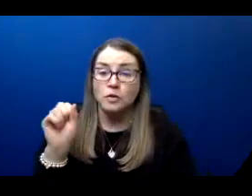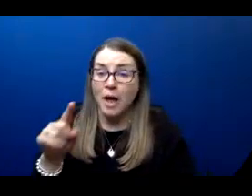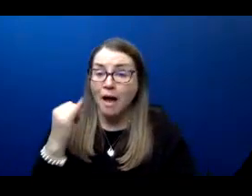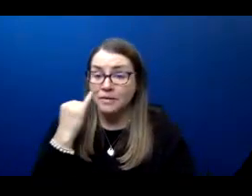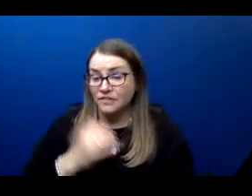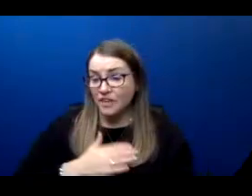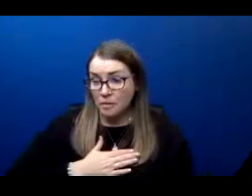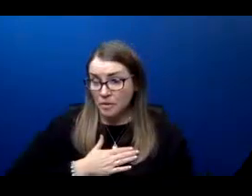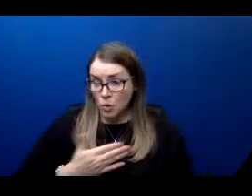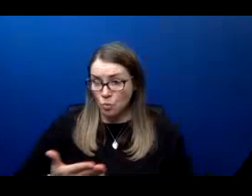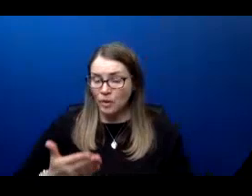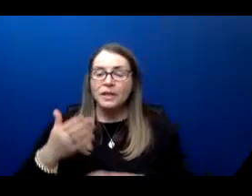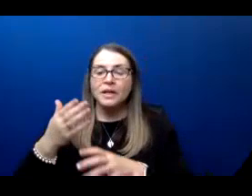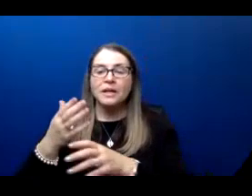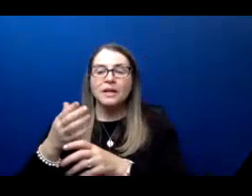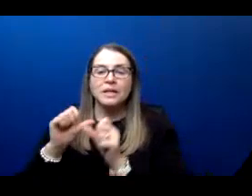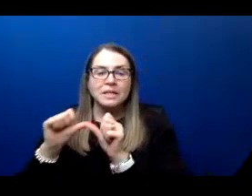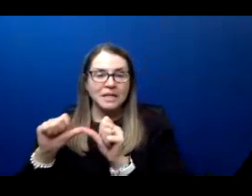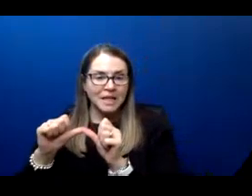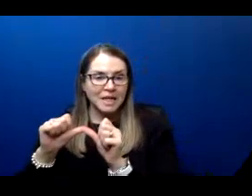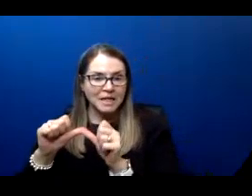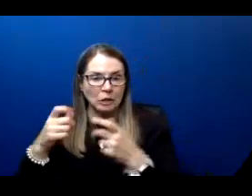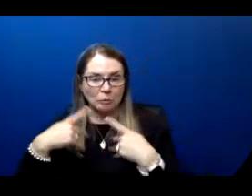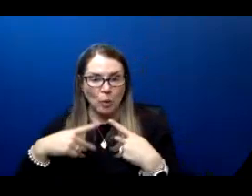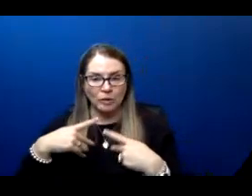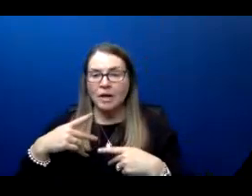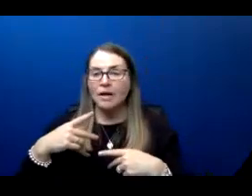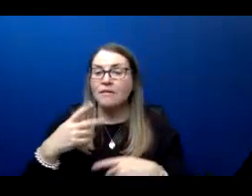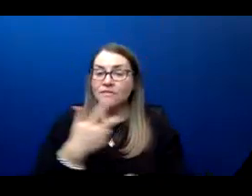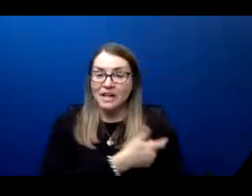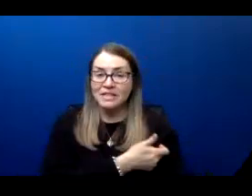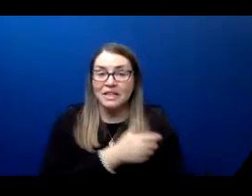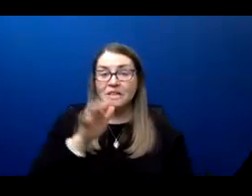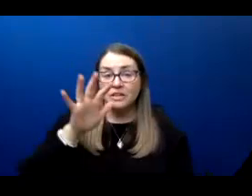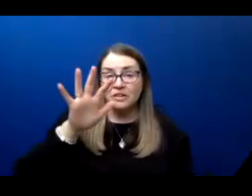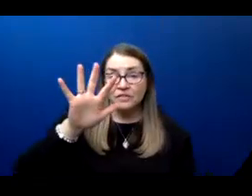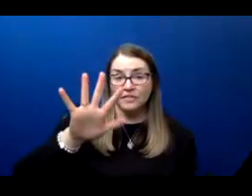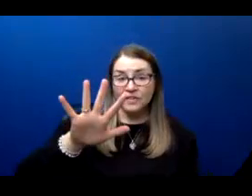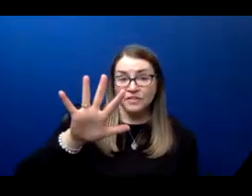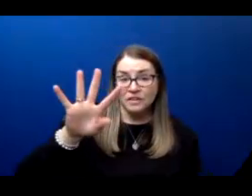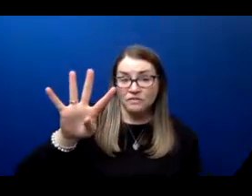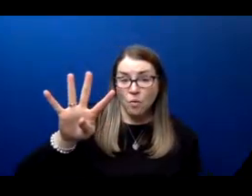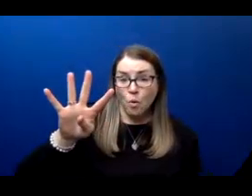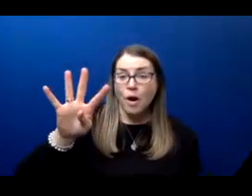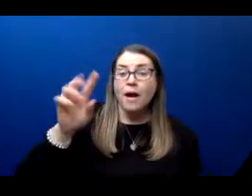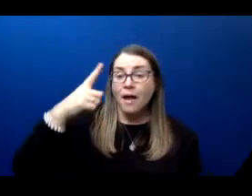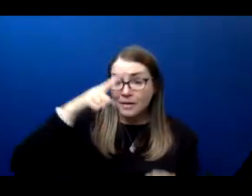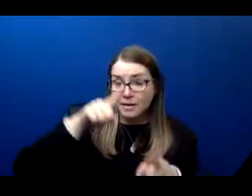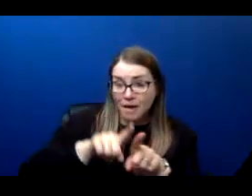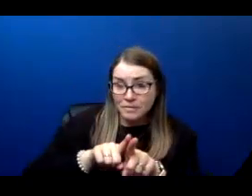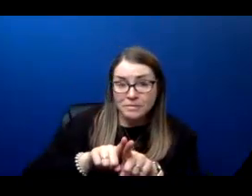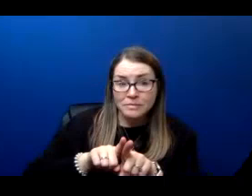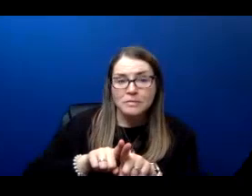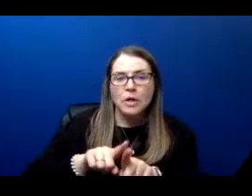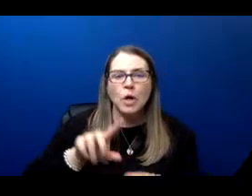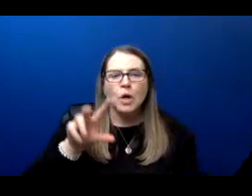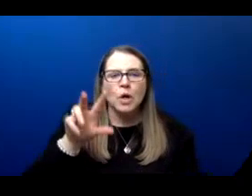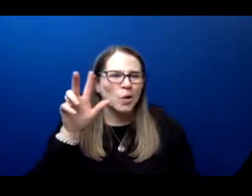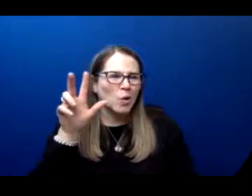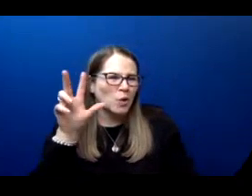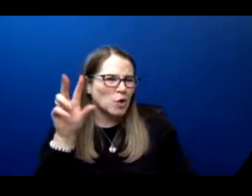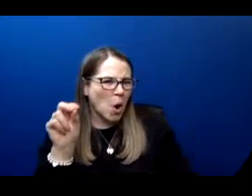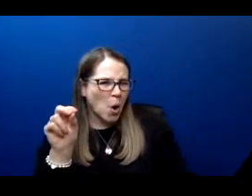be willing to get the pneumonia vaccine. 54 said yes, and the rest said no or maybe. And those who said no or maybe were asked